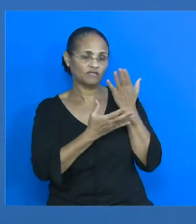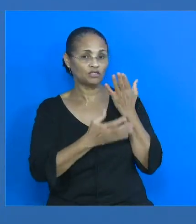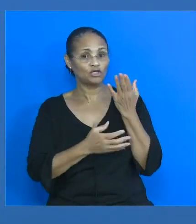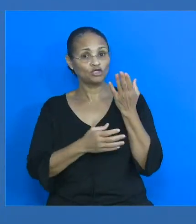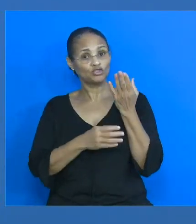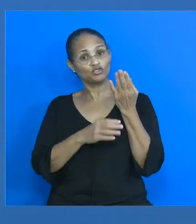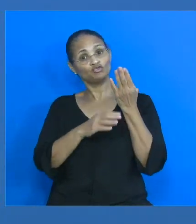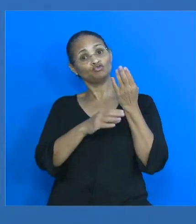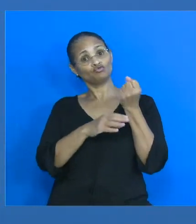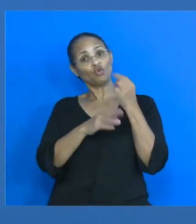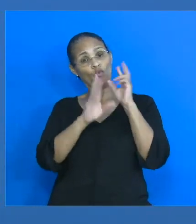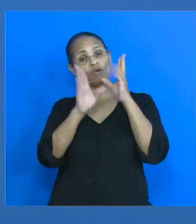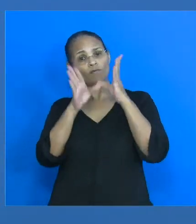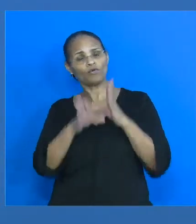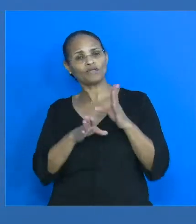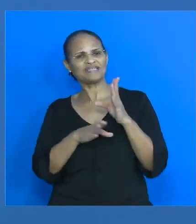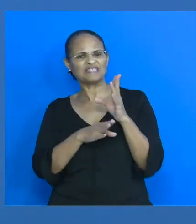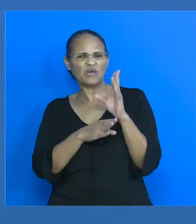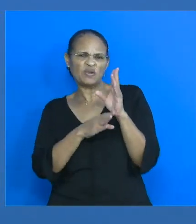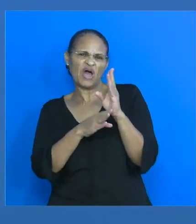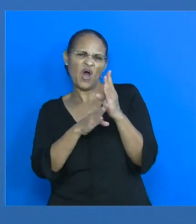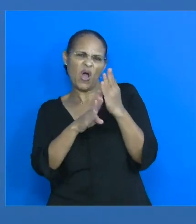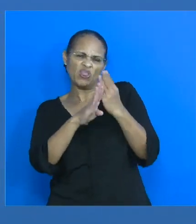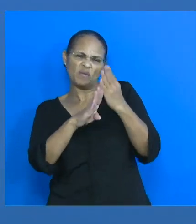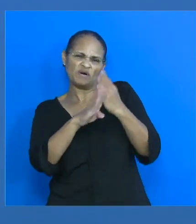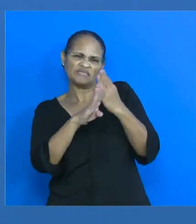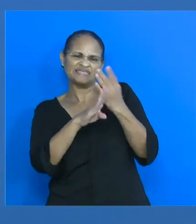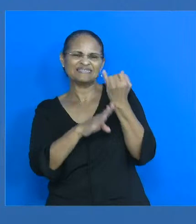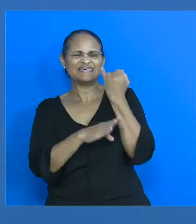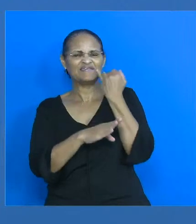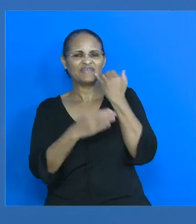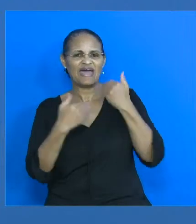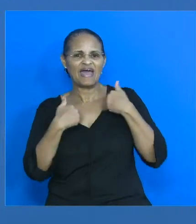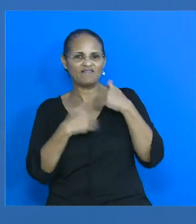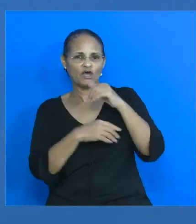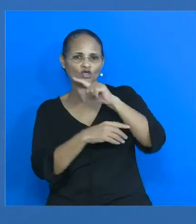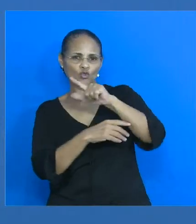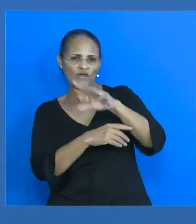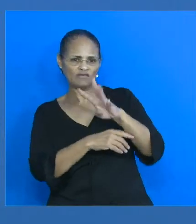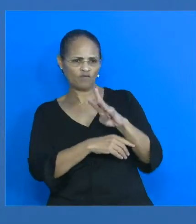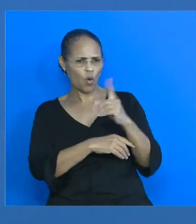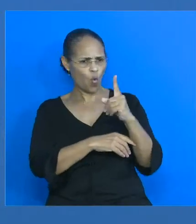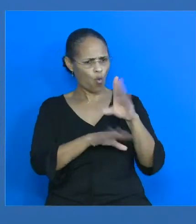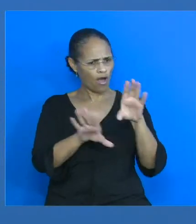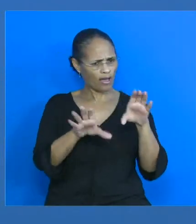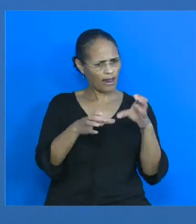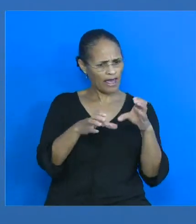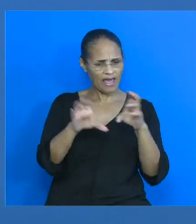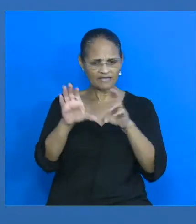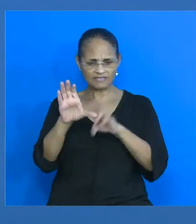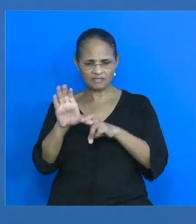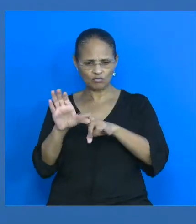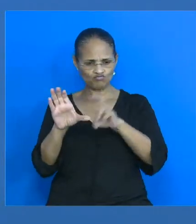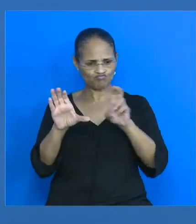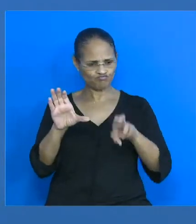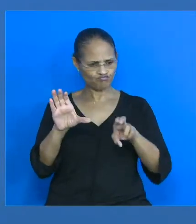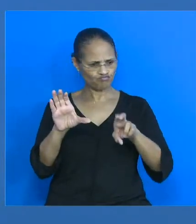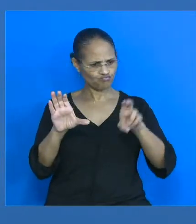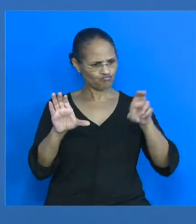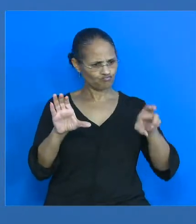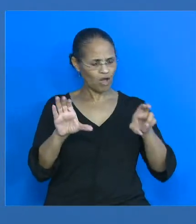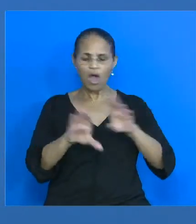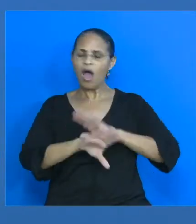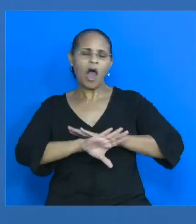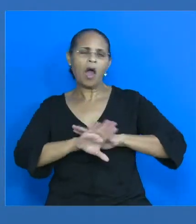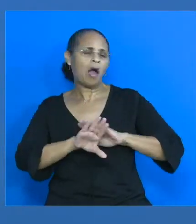that, the minibuses, if they seat 24 people, there should be one class and there should be seats in between the students? I'm not going to